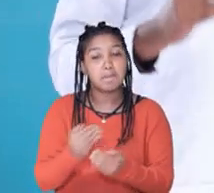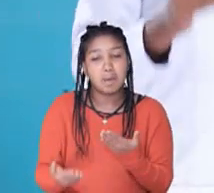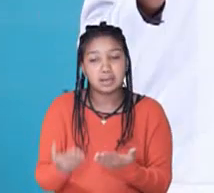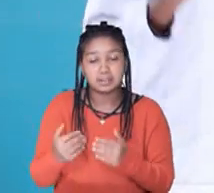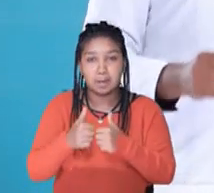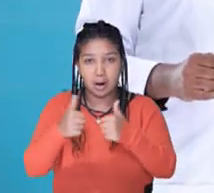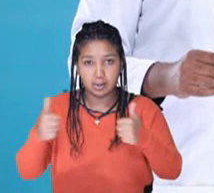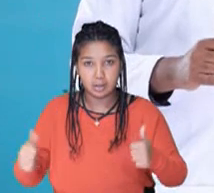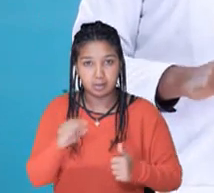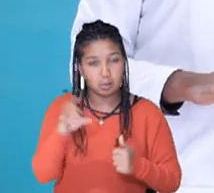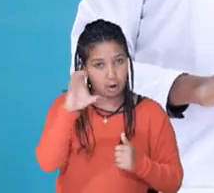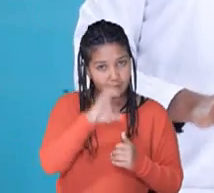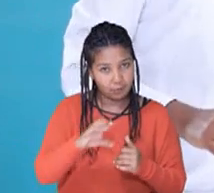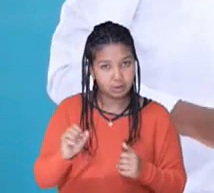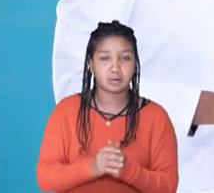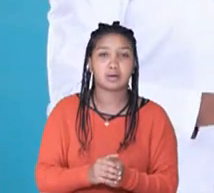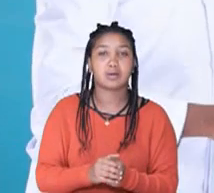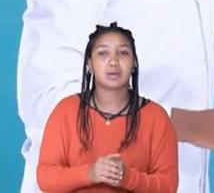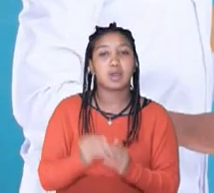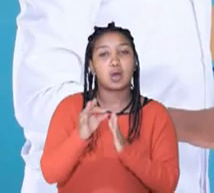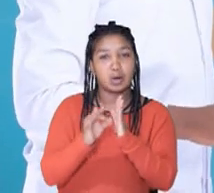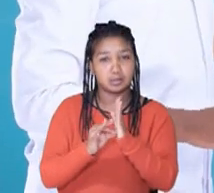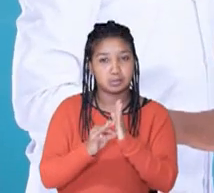separately so that you can find equation.